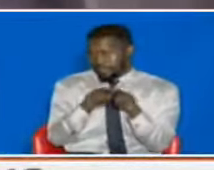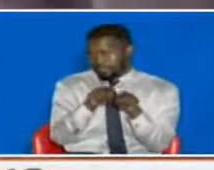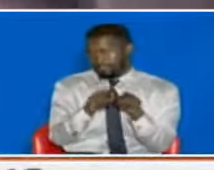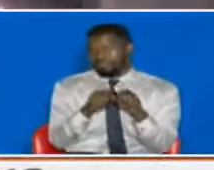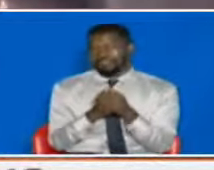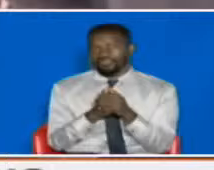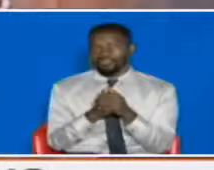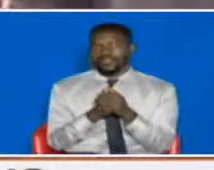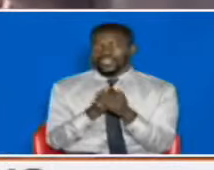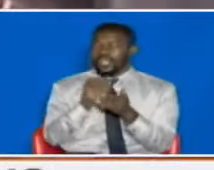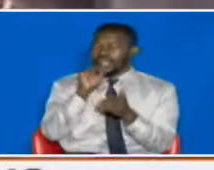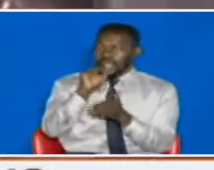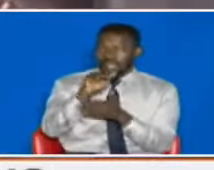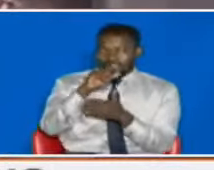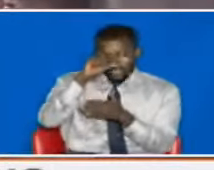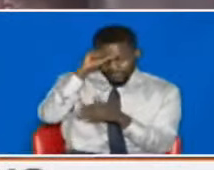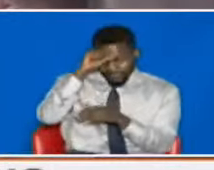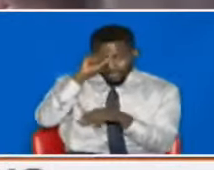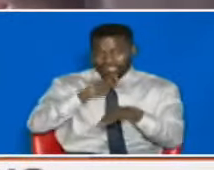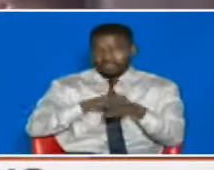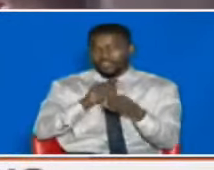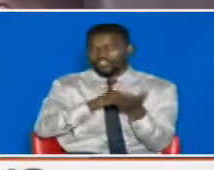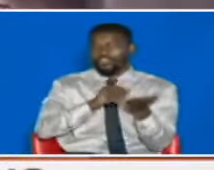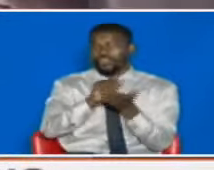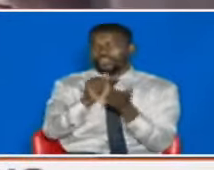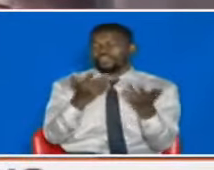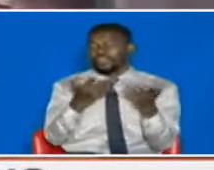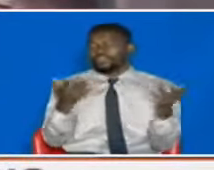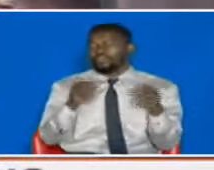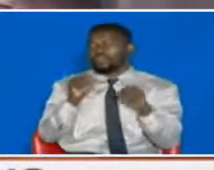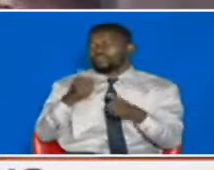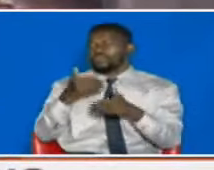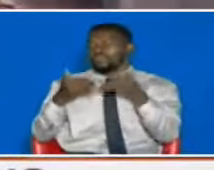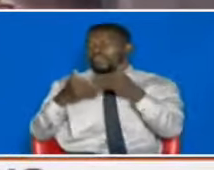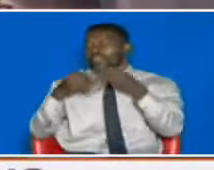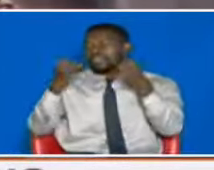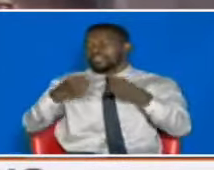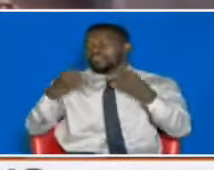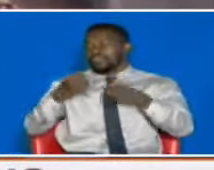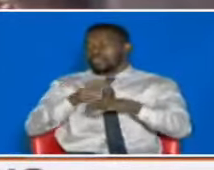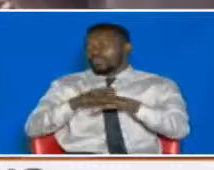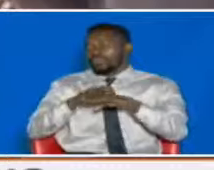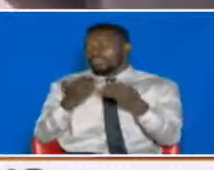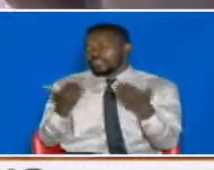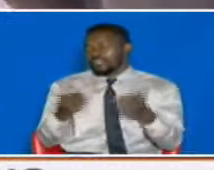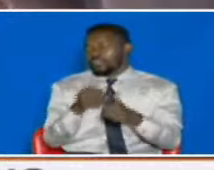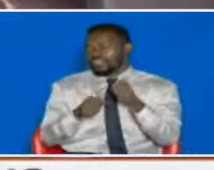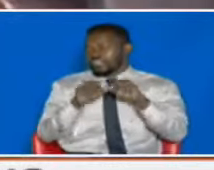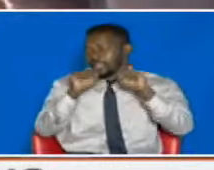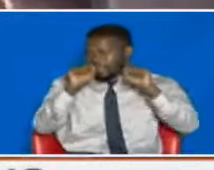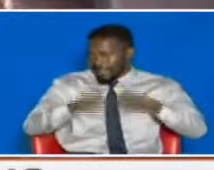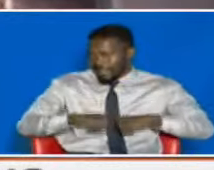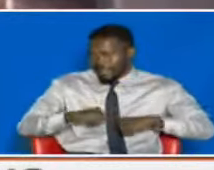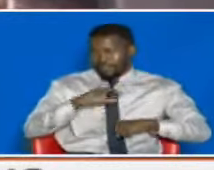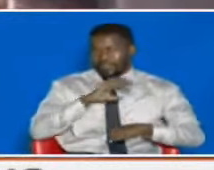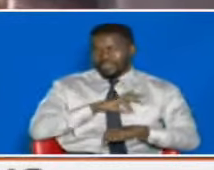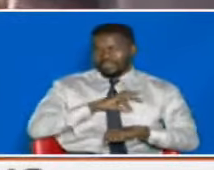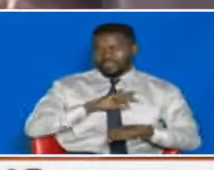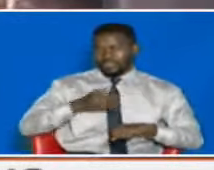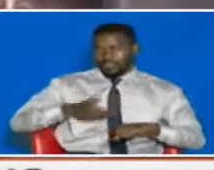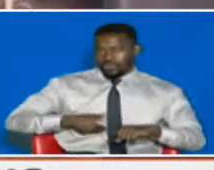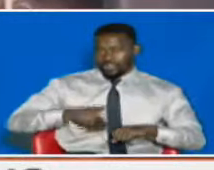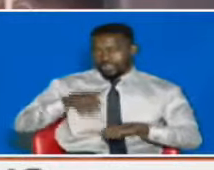tunaomba serikali ya wakati inaangusha vitu hii iweke tena vitu ya maana ambayo itatufaiti, ambayo itatuletea manufaa kama vijana wa Kanduyi na kama wakazi wa Kanduyi kwa hizi nyakati